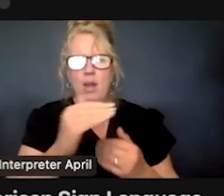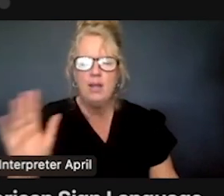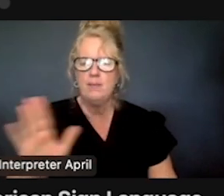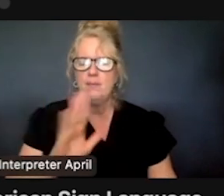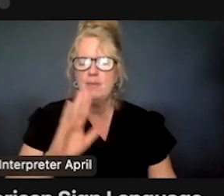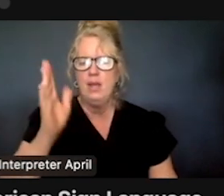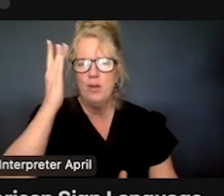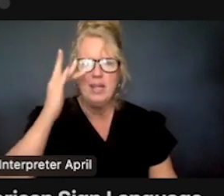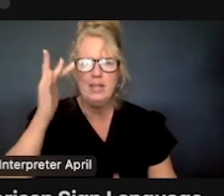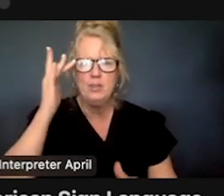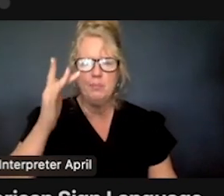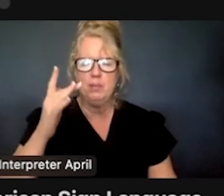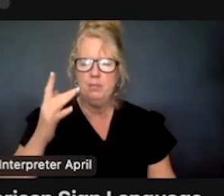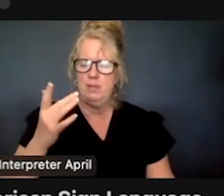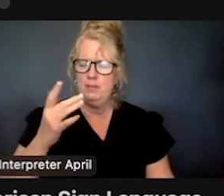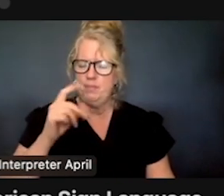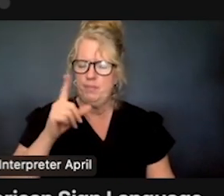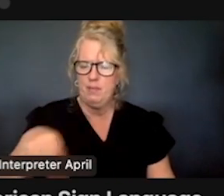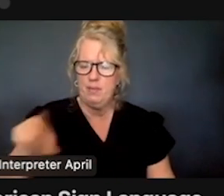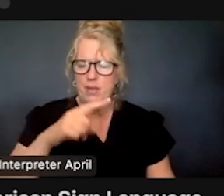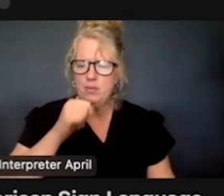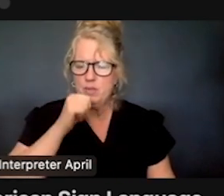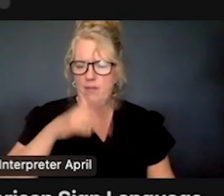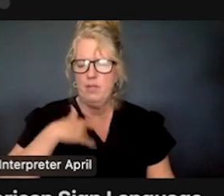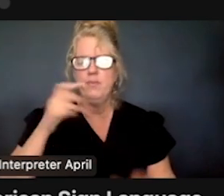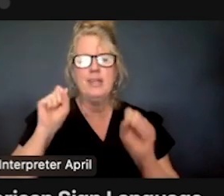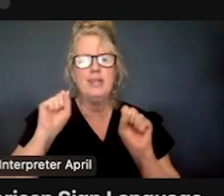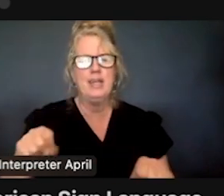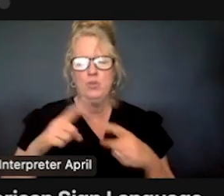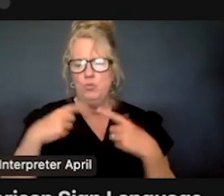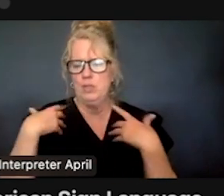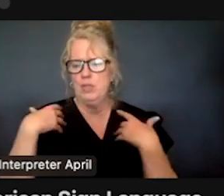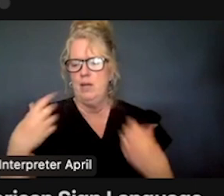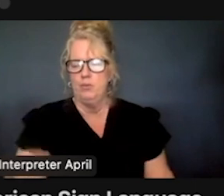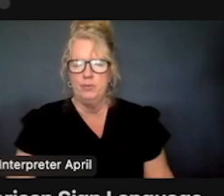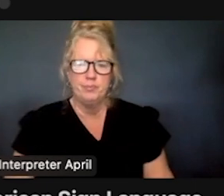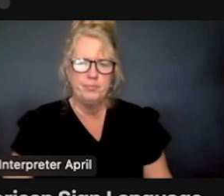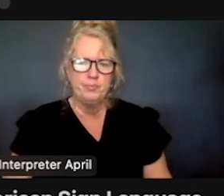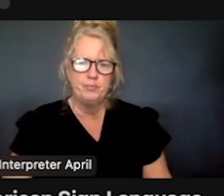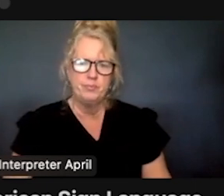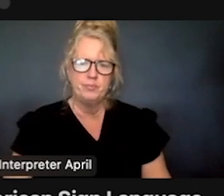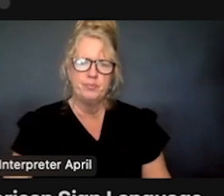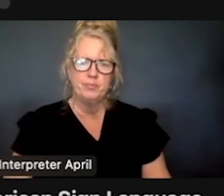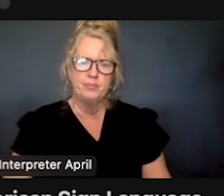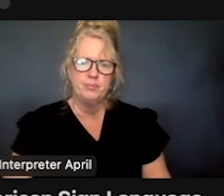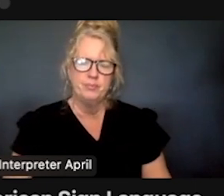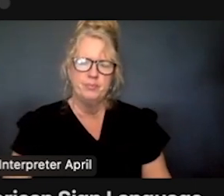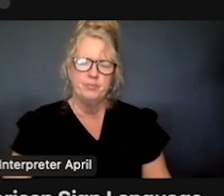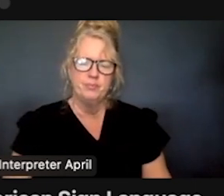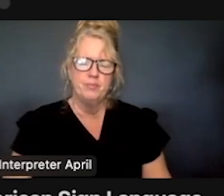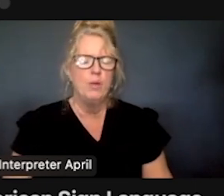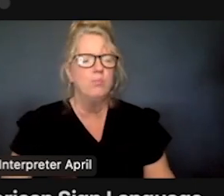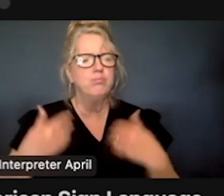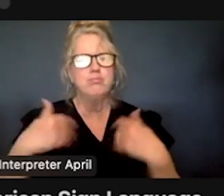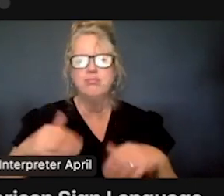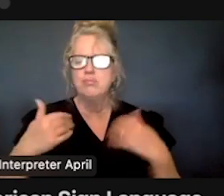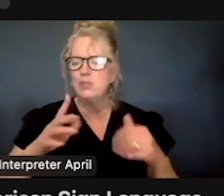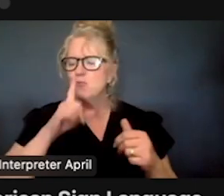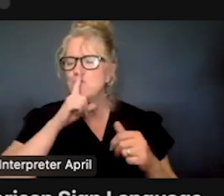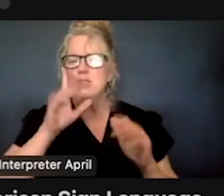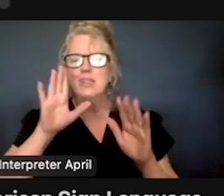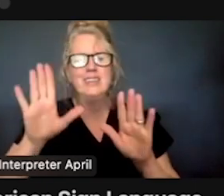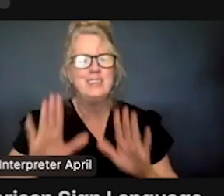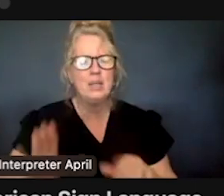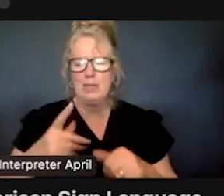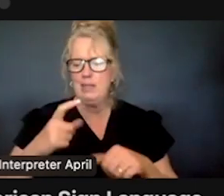into feeling like they can recover. So, Brian, this has been terrific. I'm over